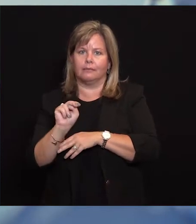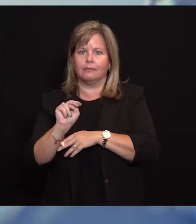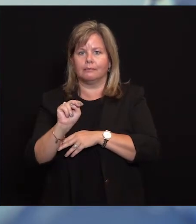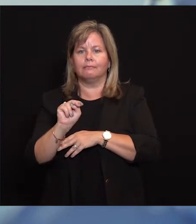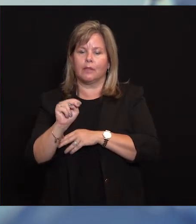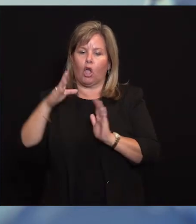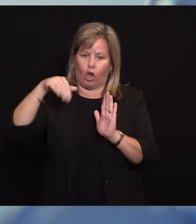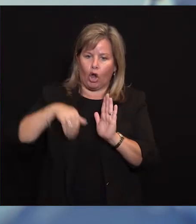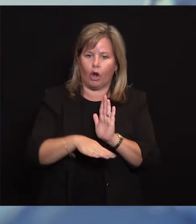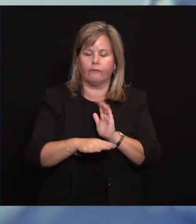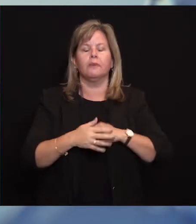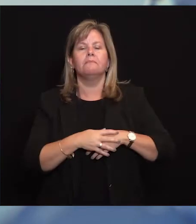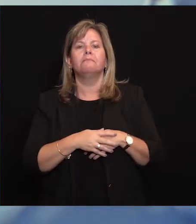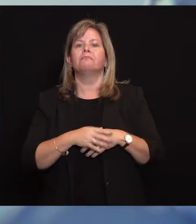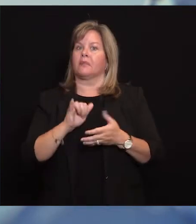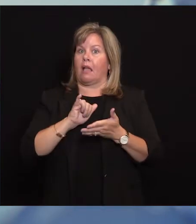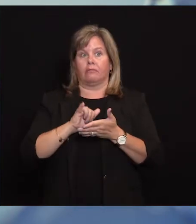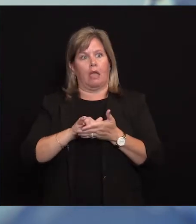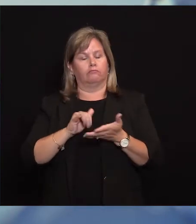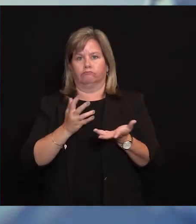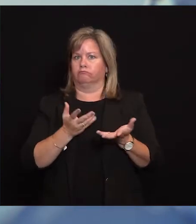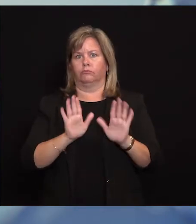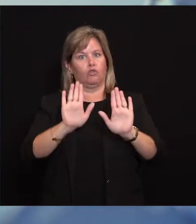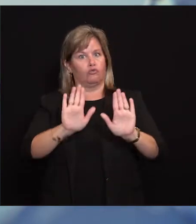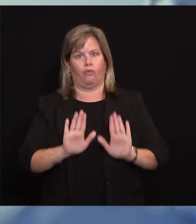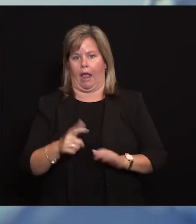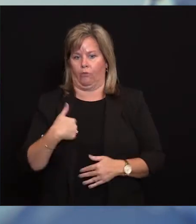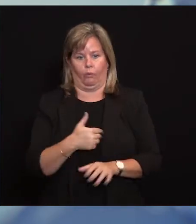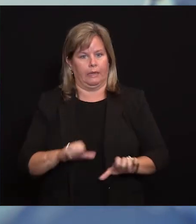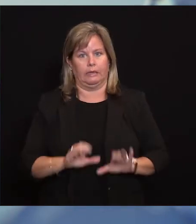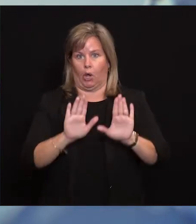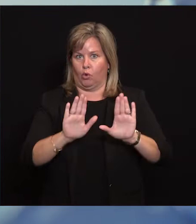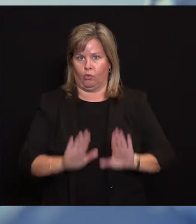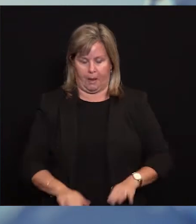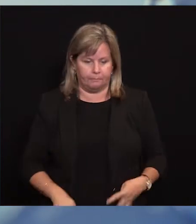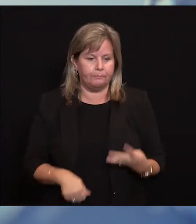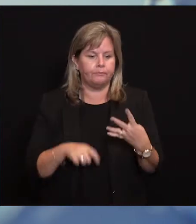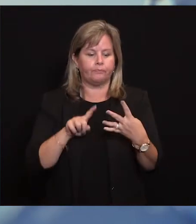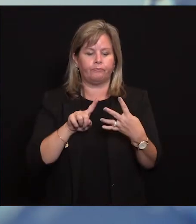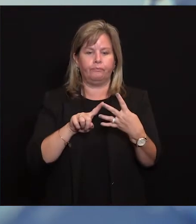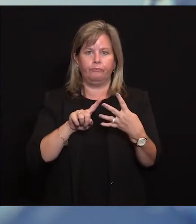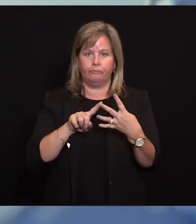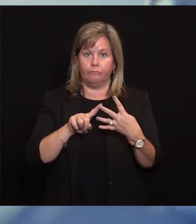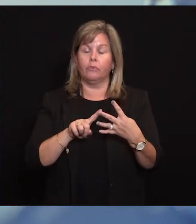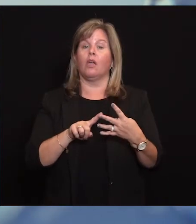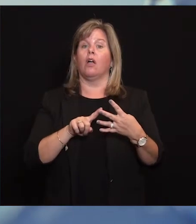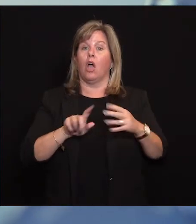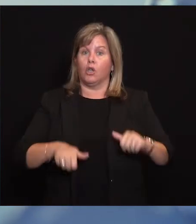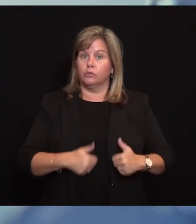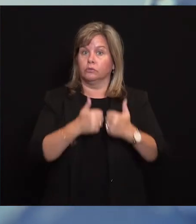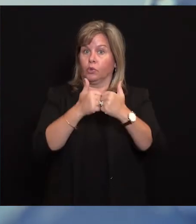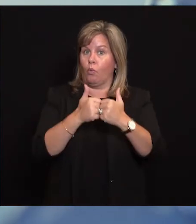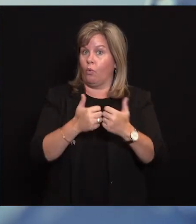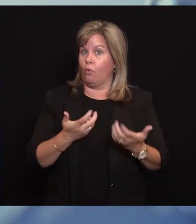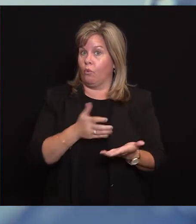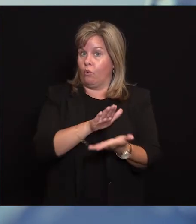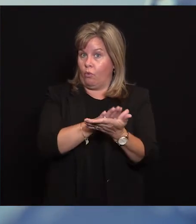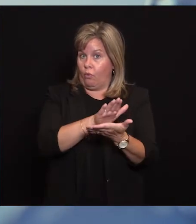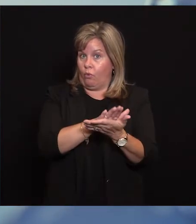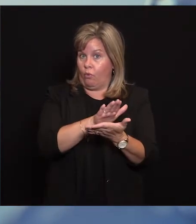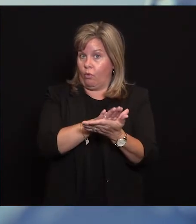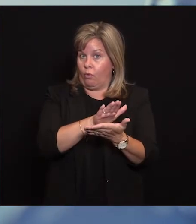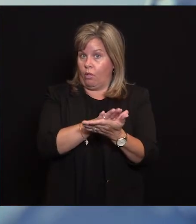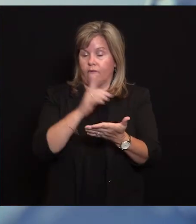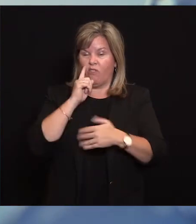curve. The next hurdles that we looked at going forward were school resuming in the fall,